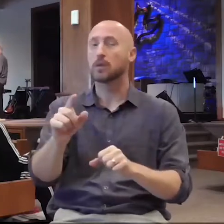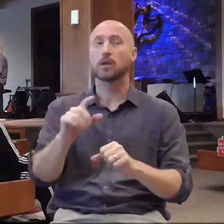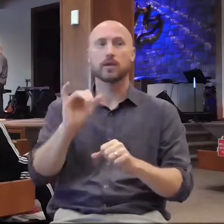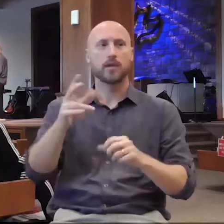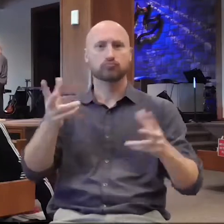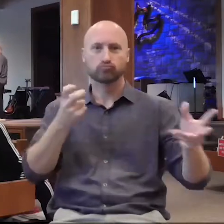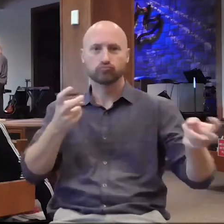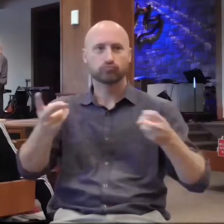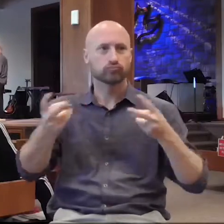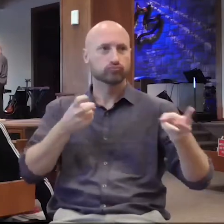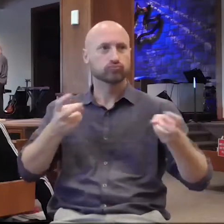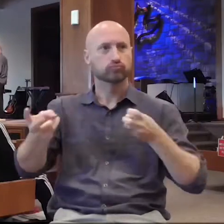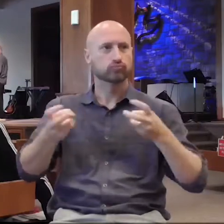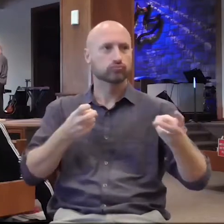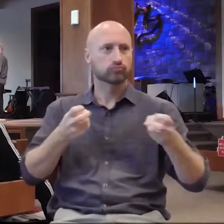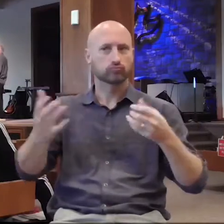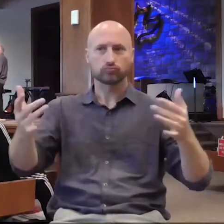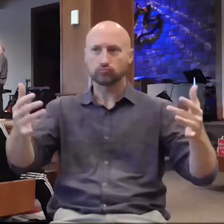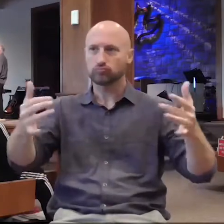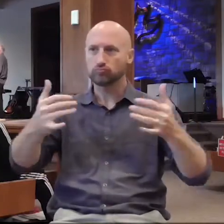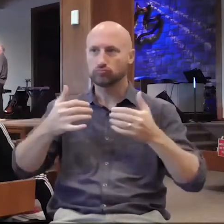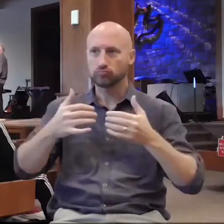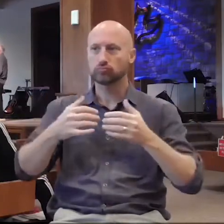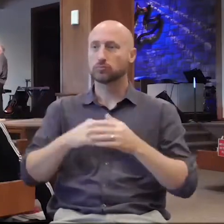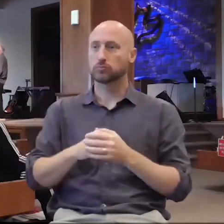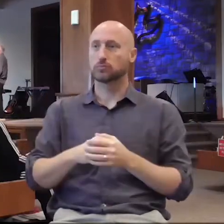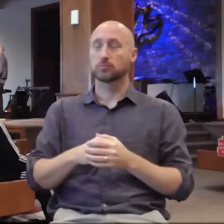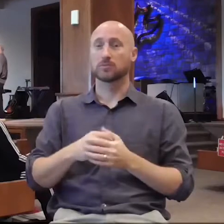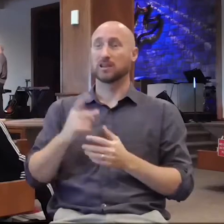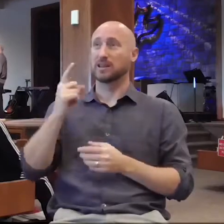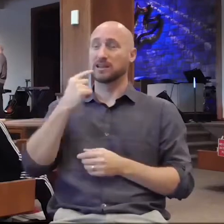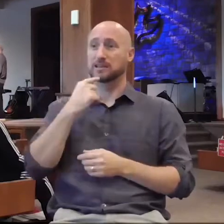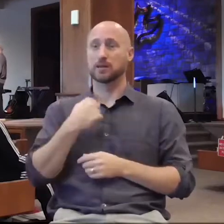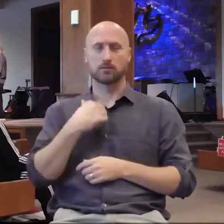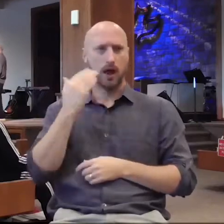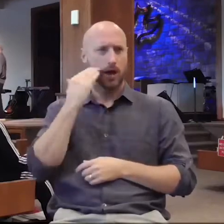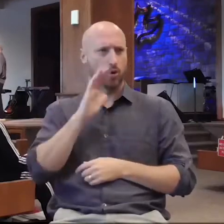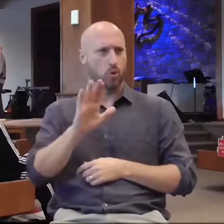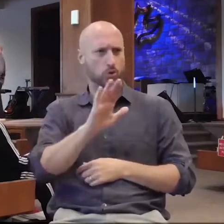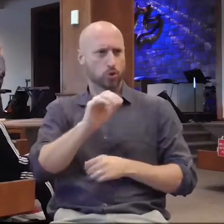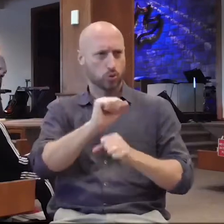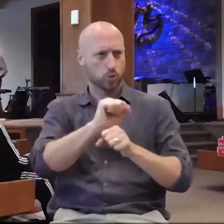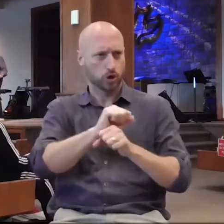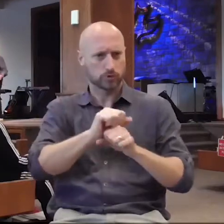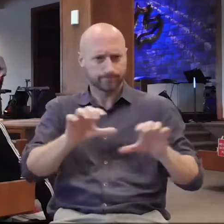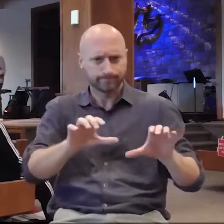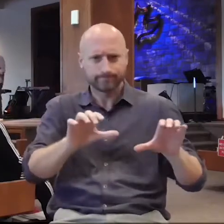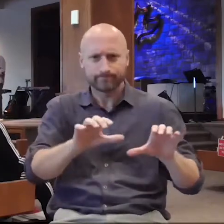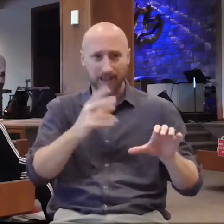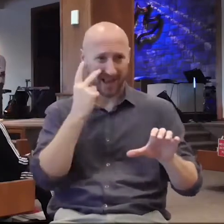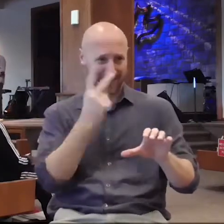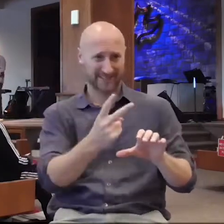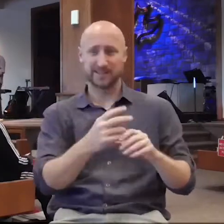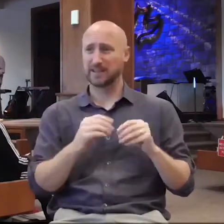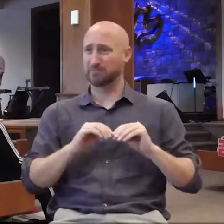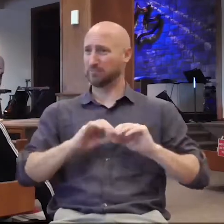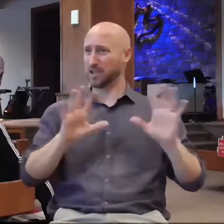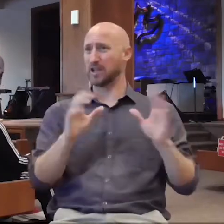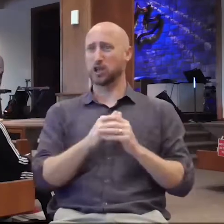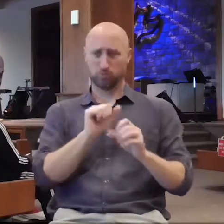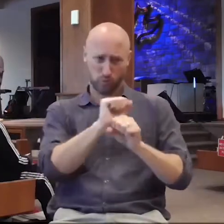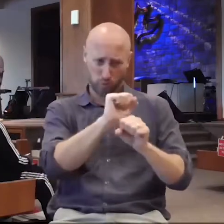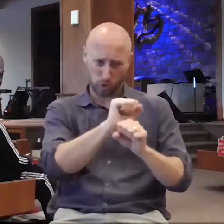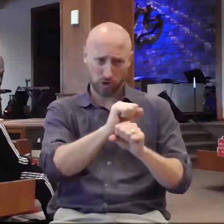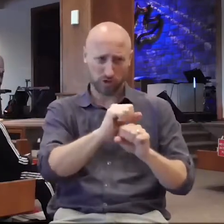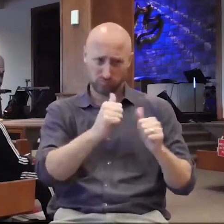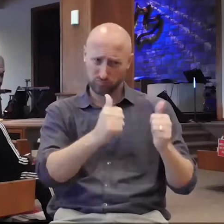around us. There's work to do. He says, I know your works. I know it oedis. I know it completely. I see it. I know you're working.